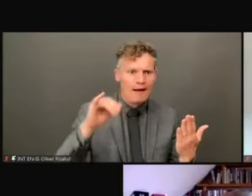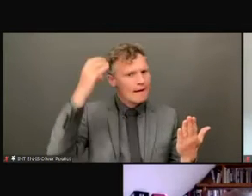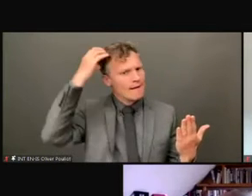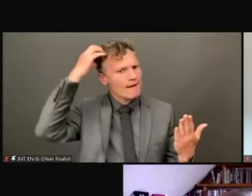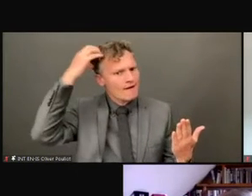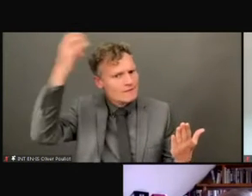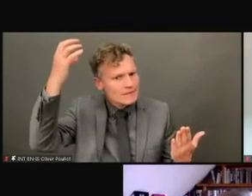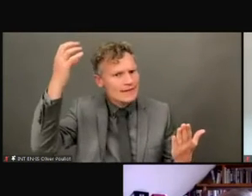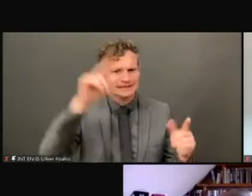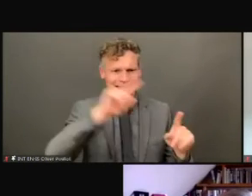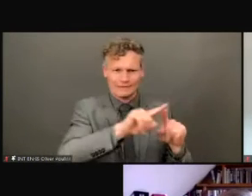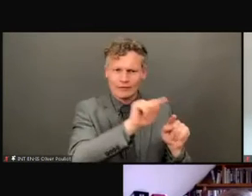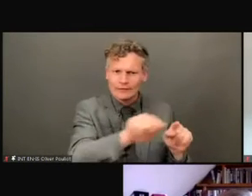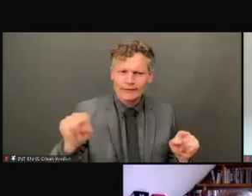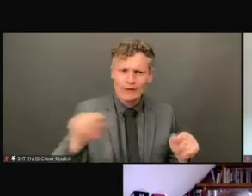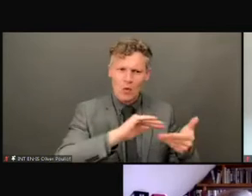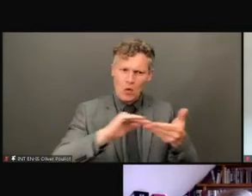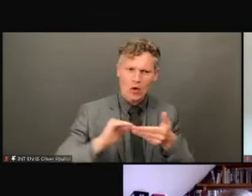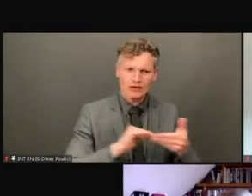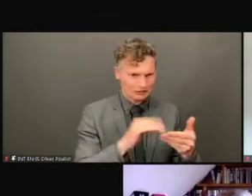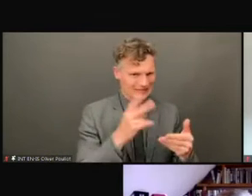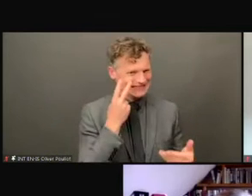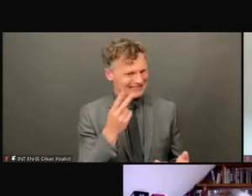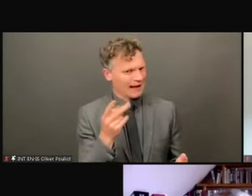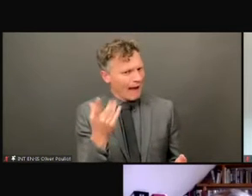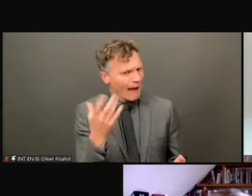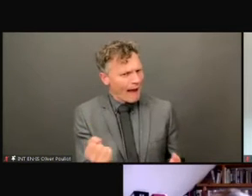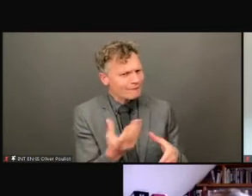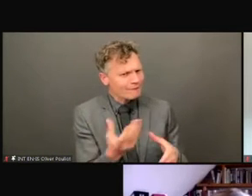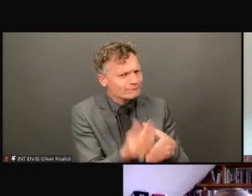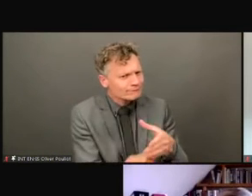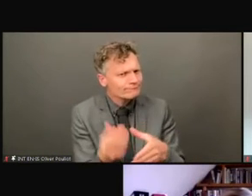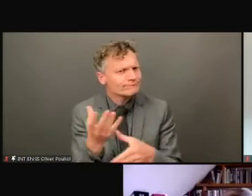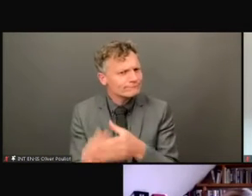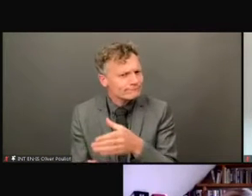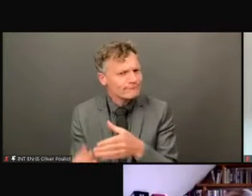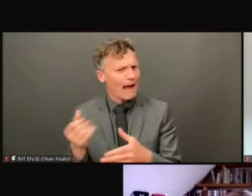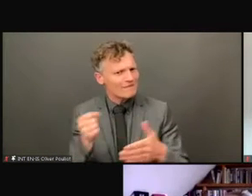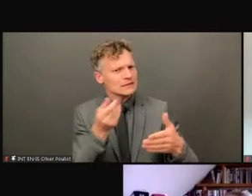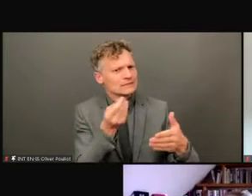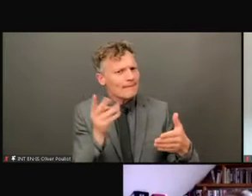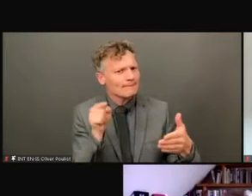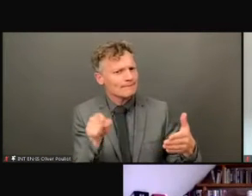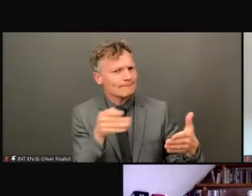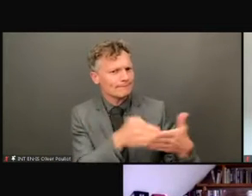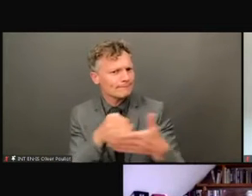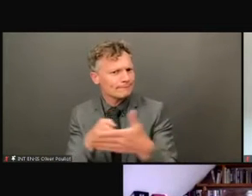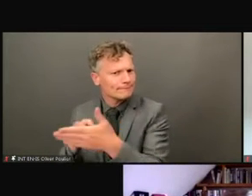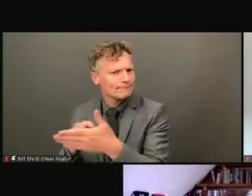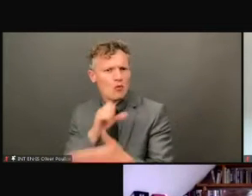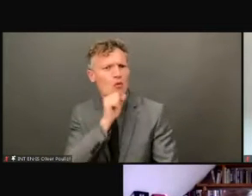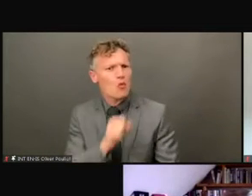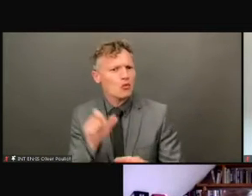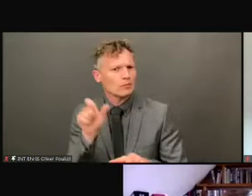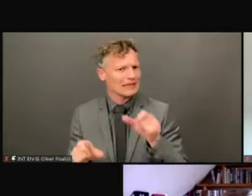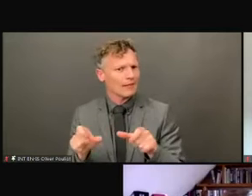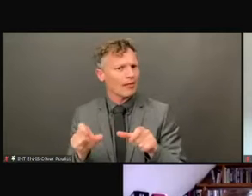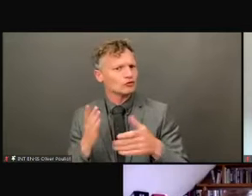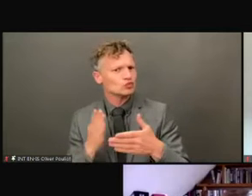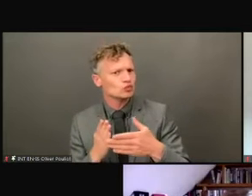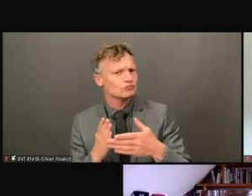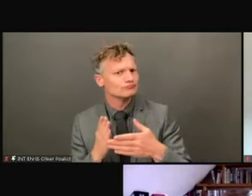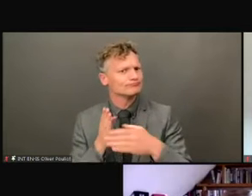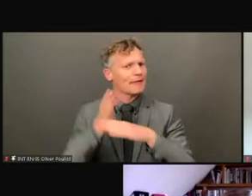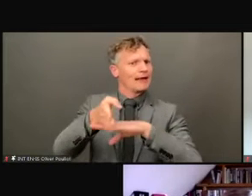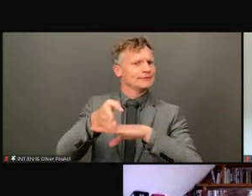identify deficiencies and barriers which hinder older persons to fully enjoy their access to justice. We need to be reminded